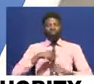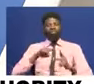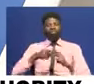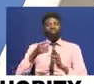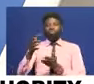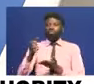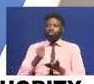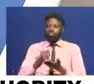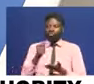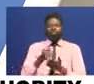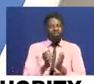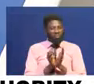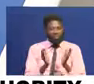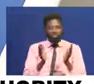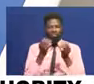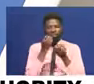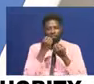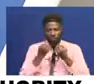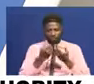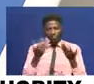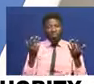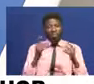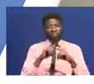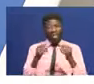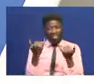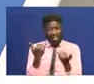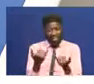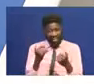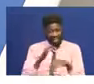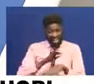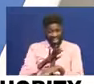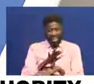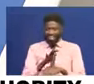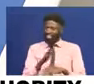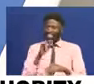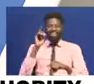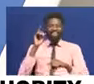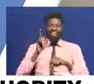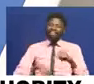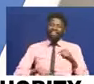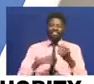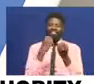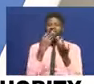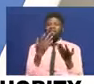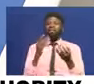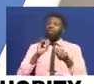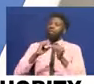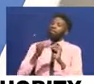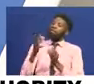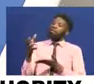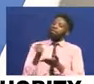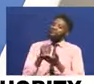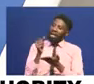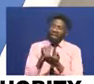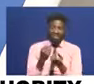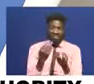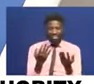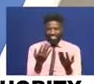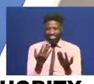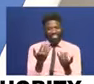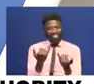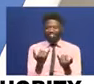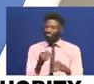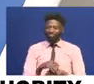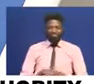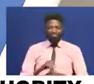public knowledge and even the staff will know. But it would be premature at this stage for me to say this is the number of people we're going to take, because it is